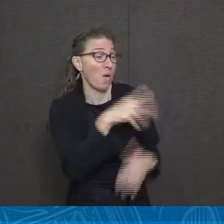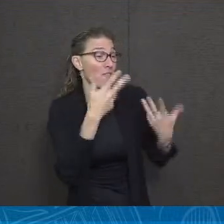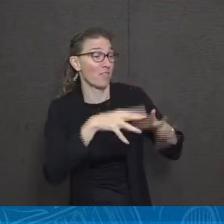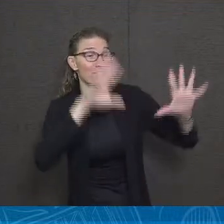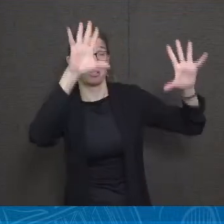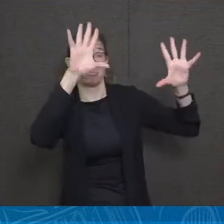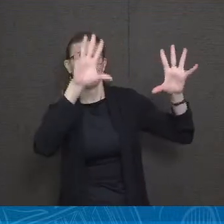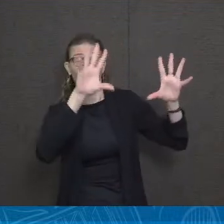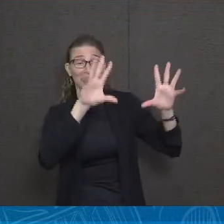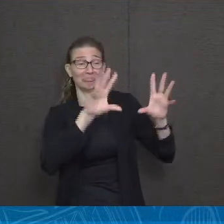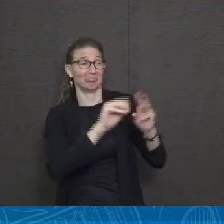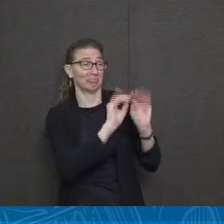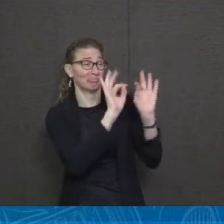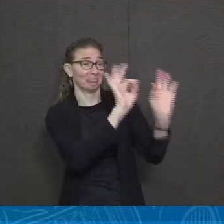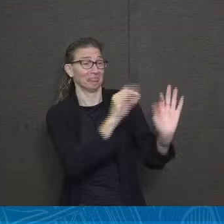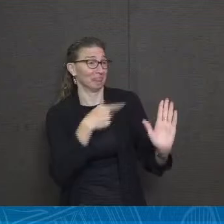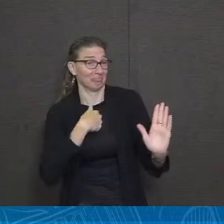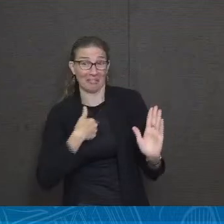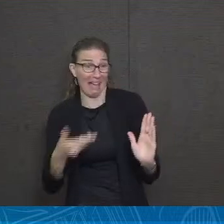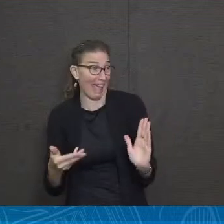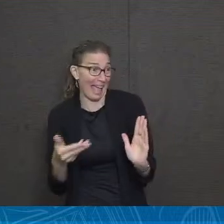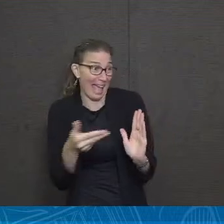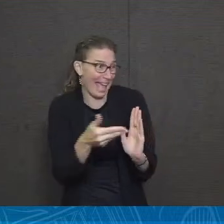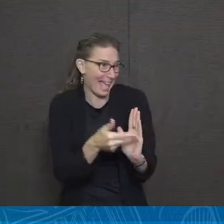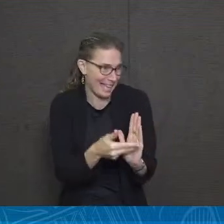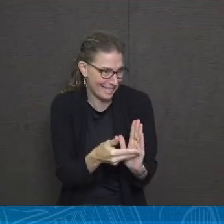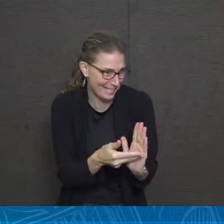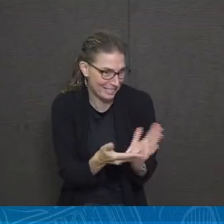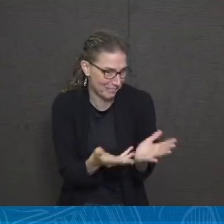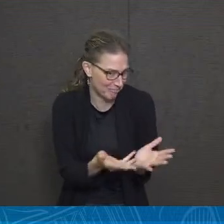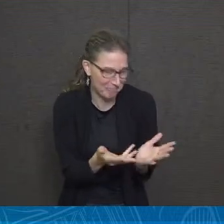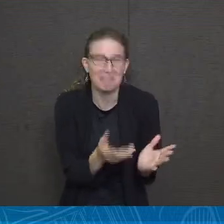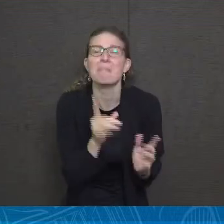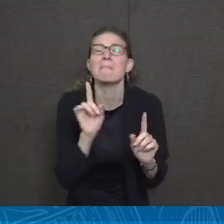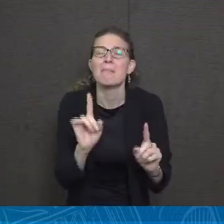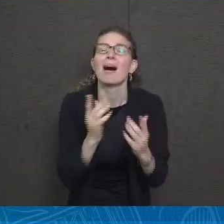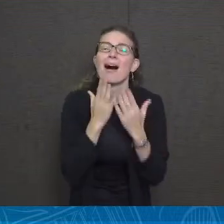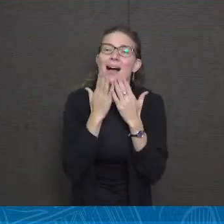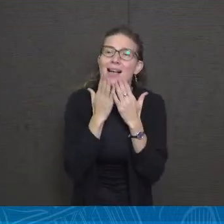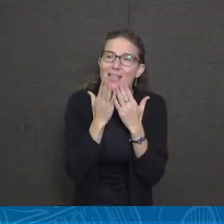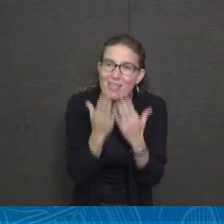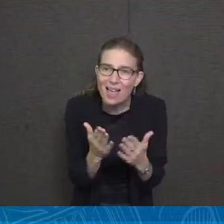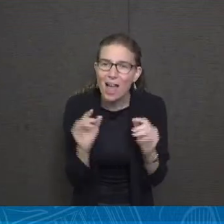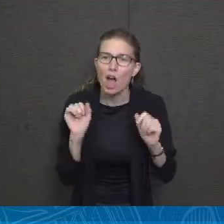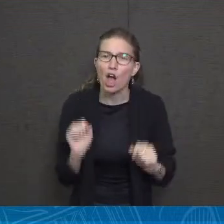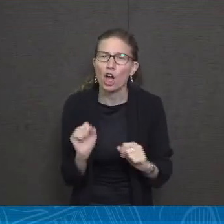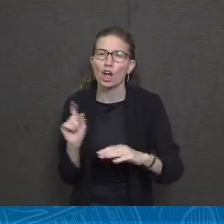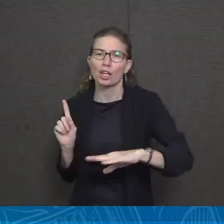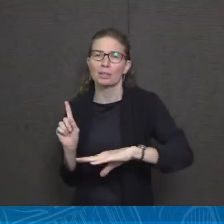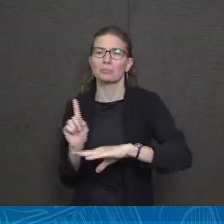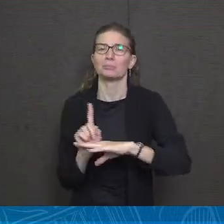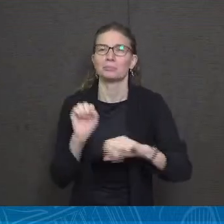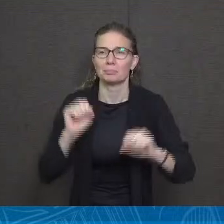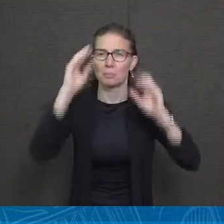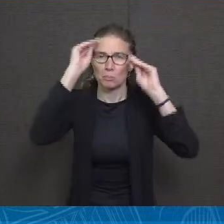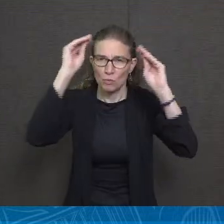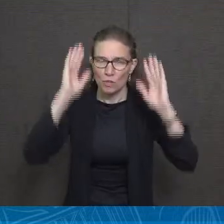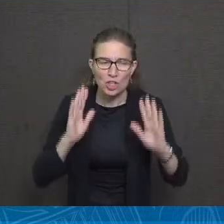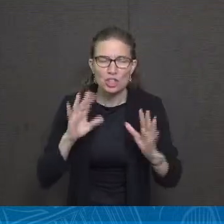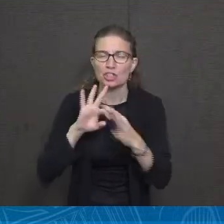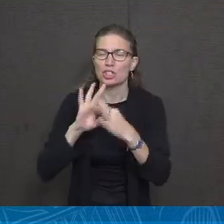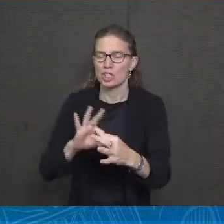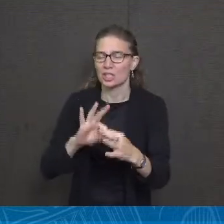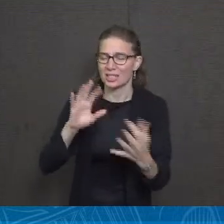add much. But thanks for the chance to talk. As you said, I'm a professor of disaster law. I